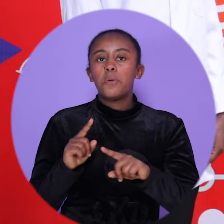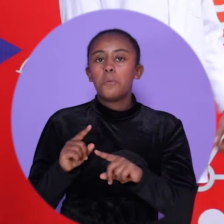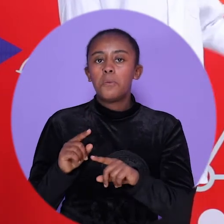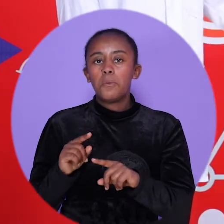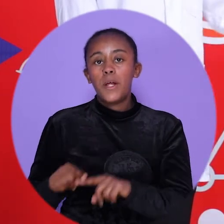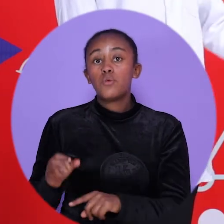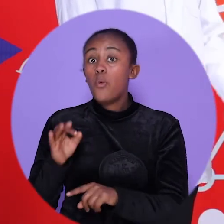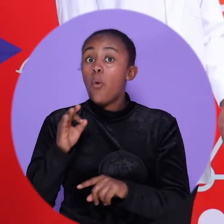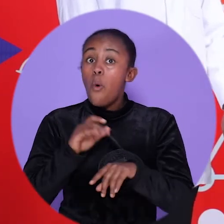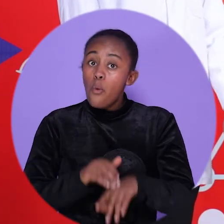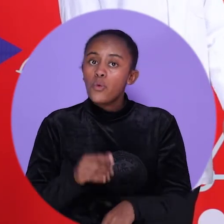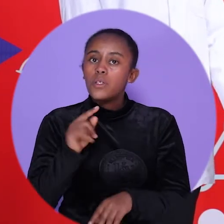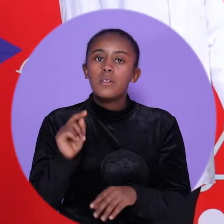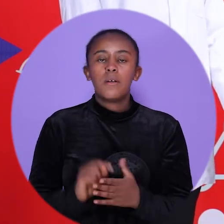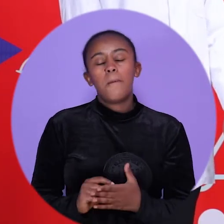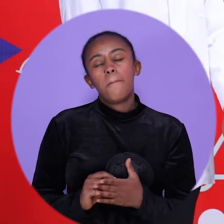previous,